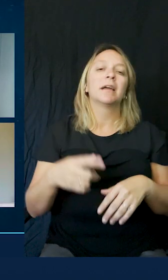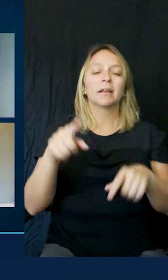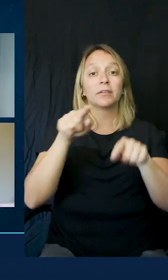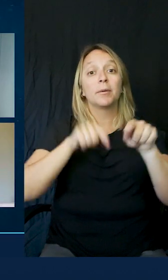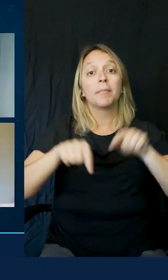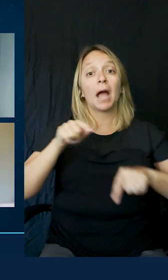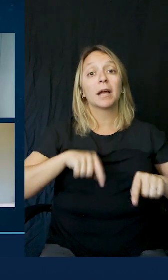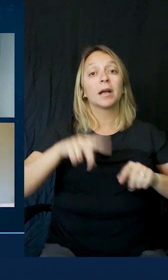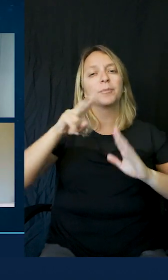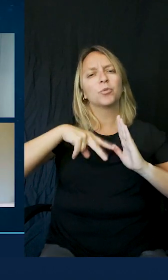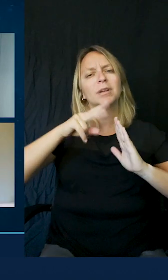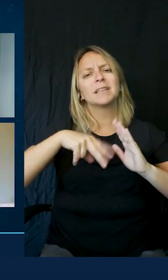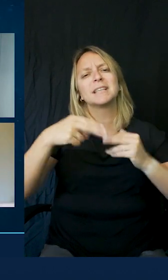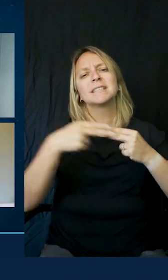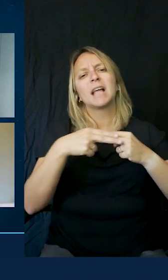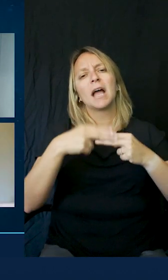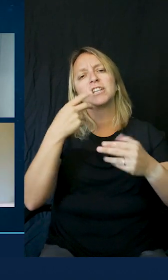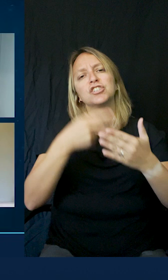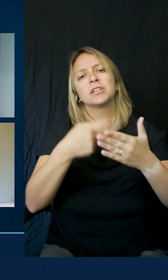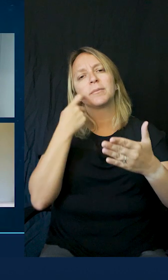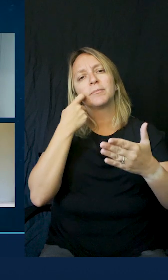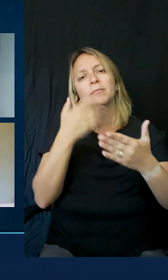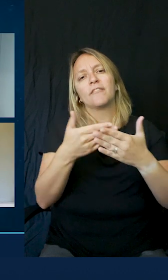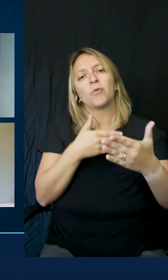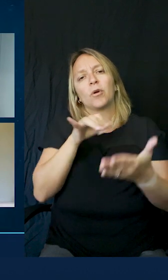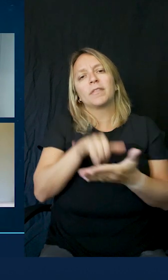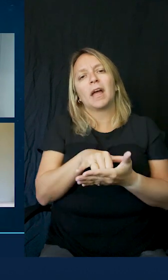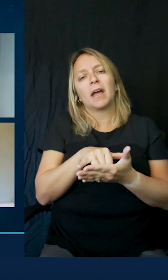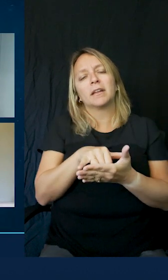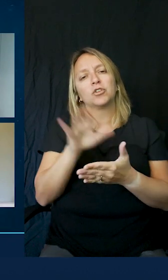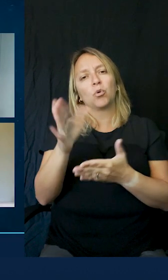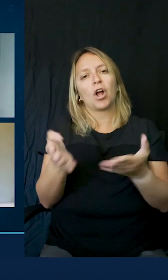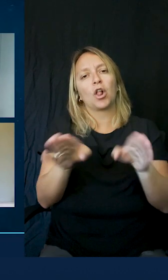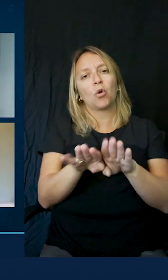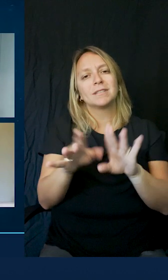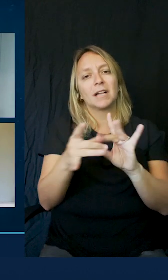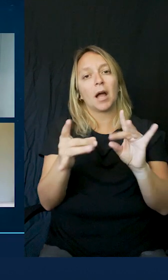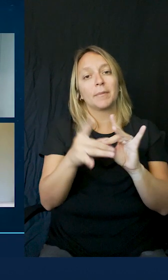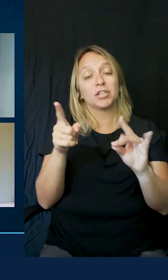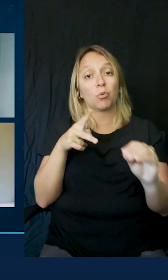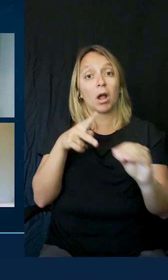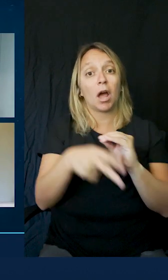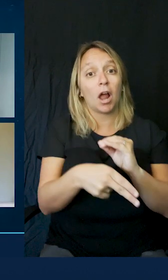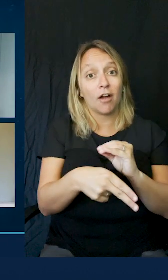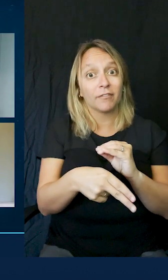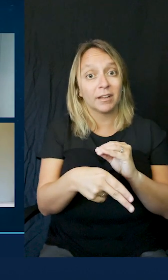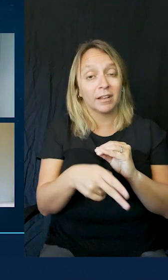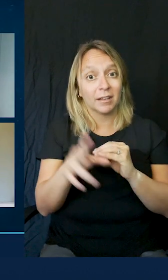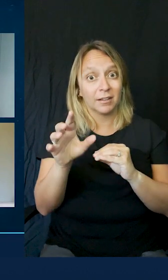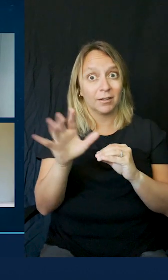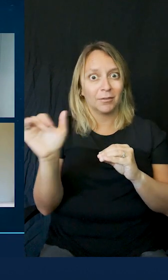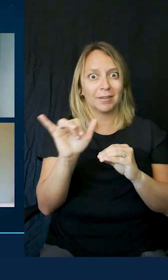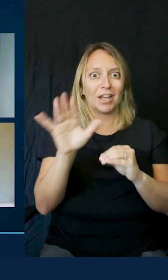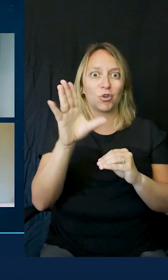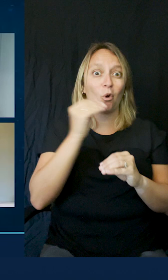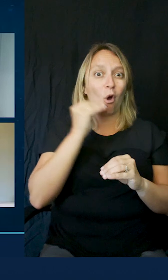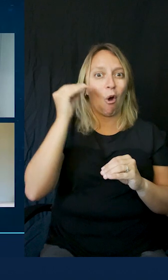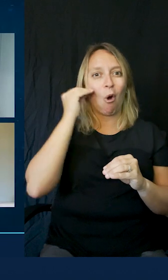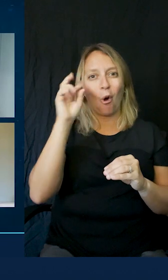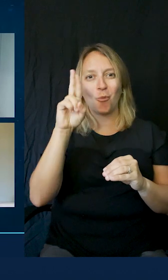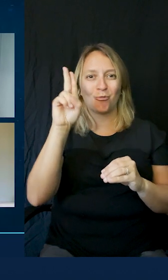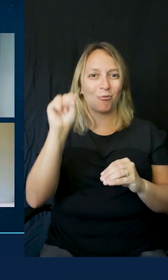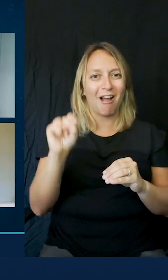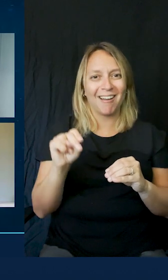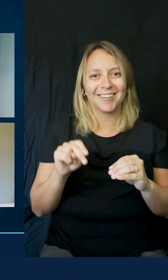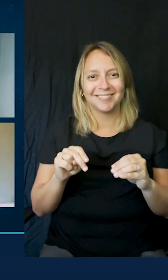the slide just before it, you got cut out on your closing comments, and it was like it was your home run.